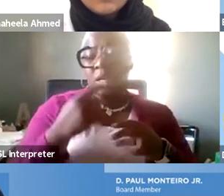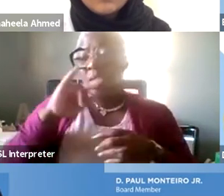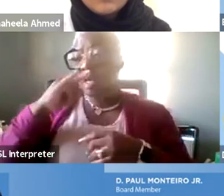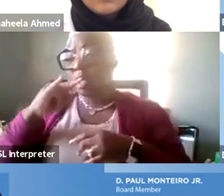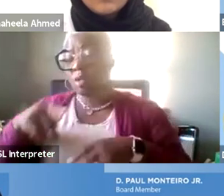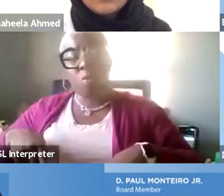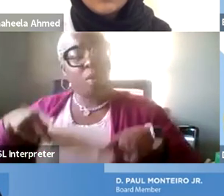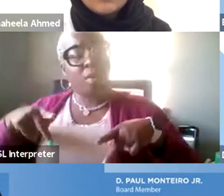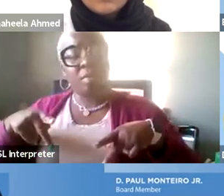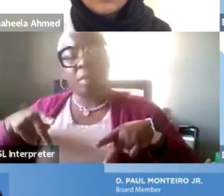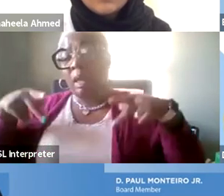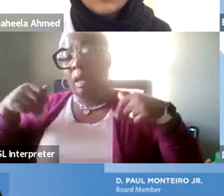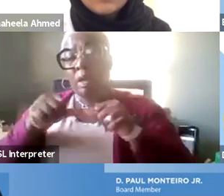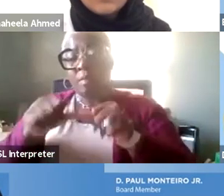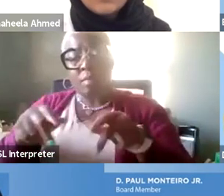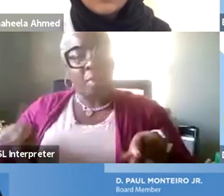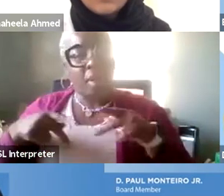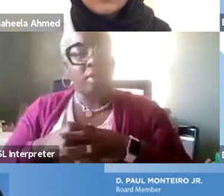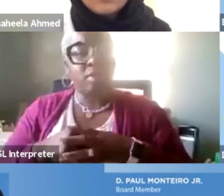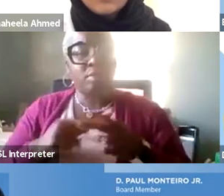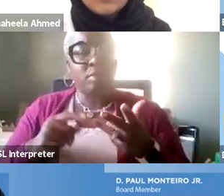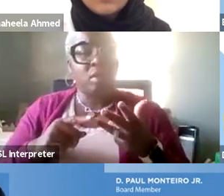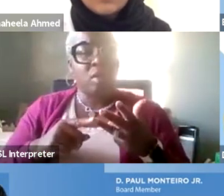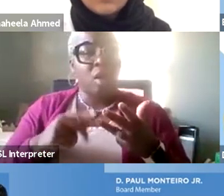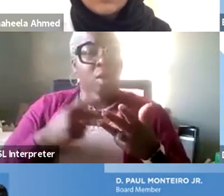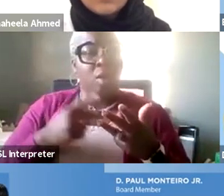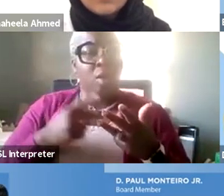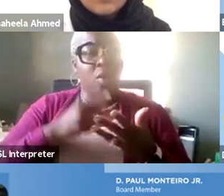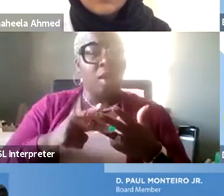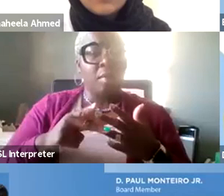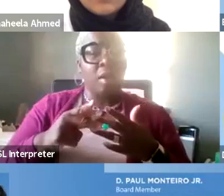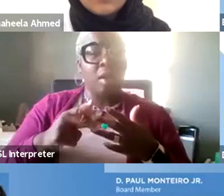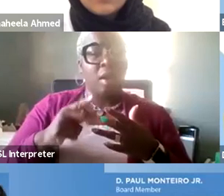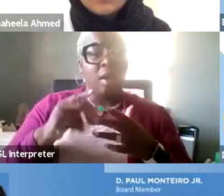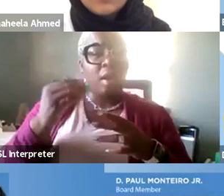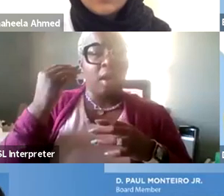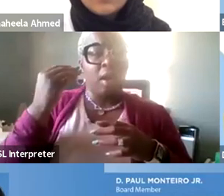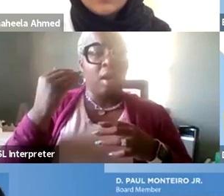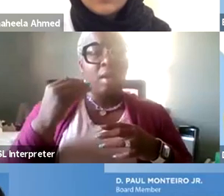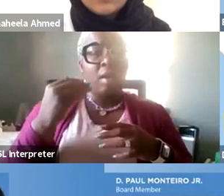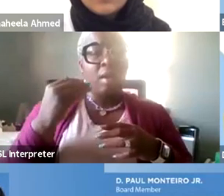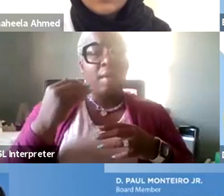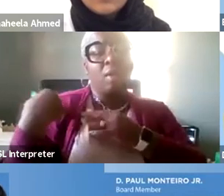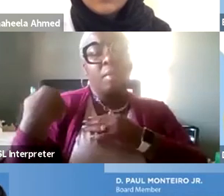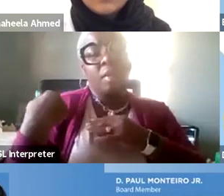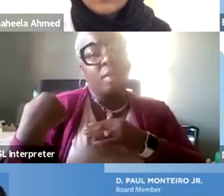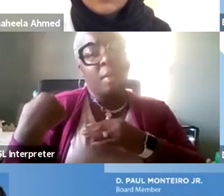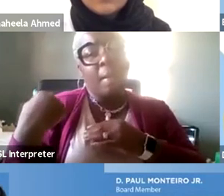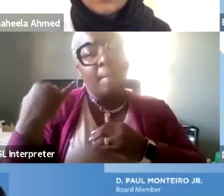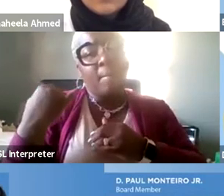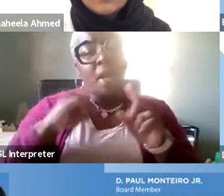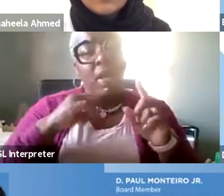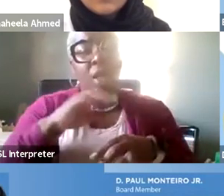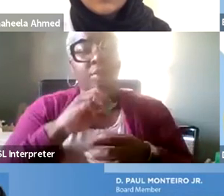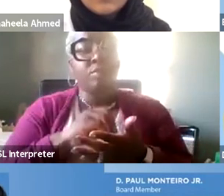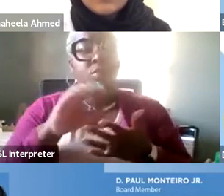the pants. Program accountability. While the coaches and JV players reported to the school last Saturday morning to get ready for the game against Flower